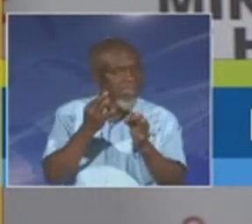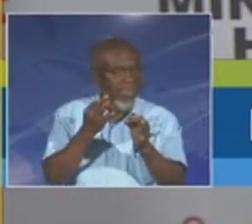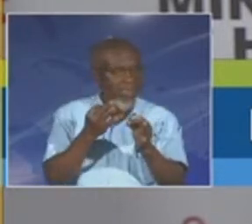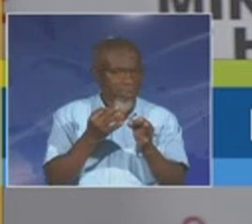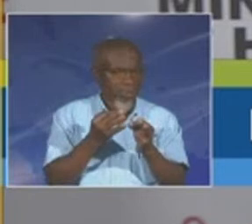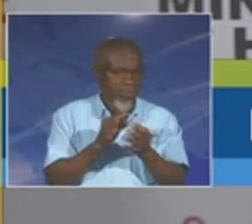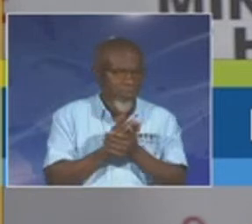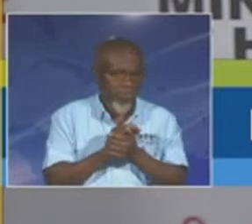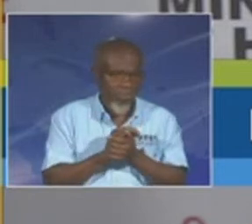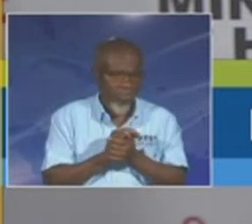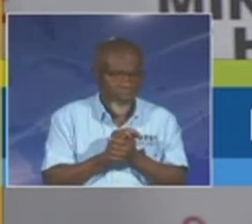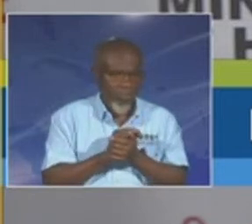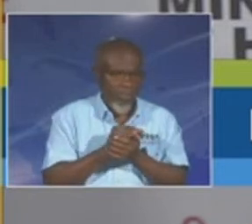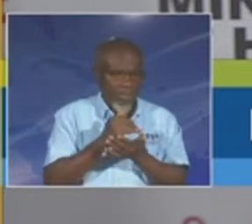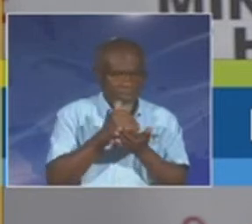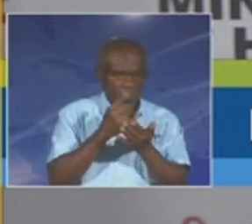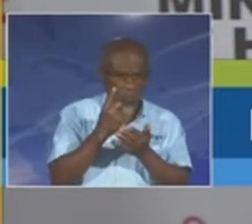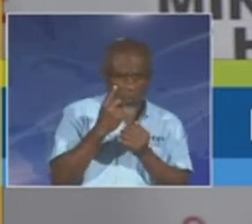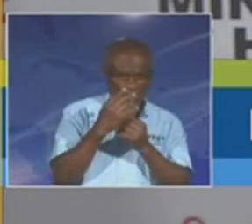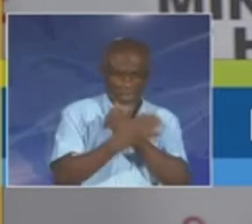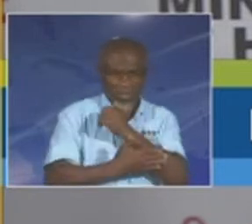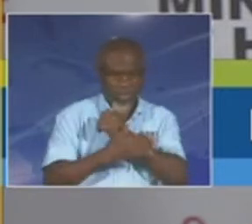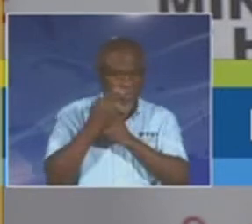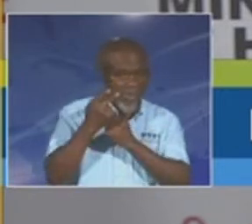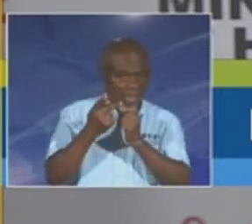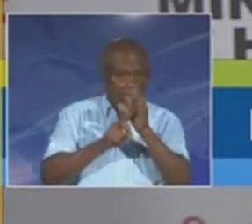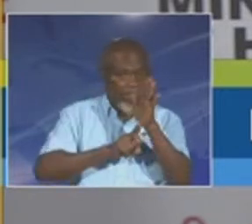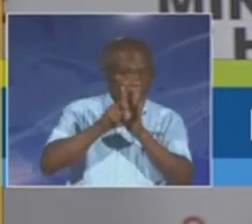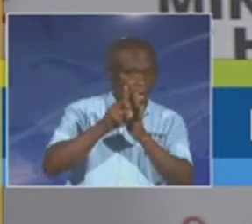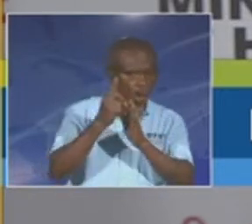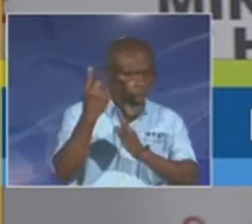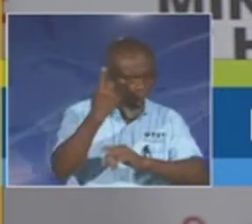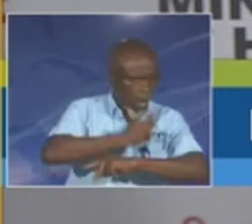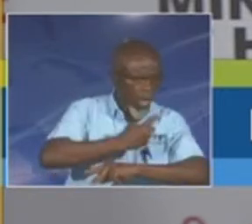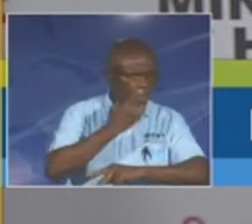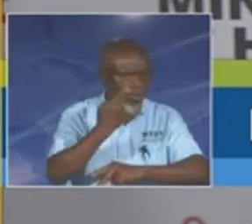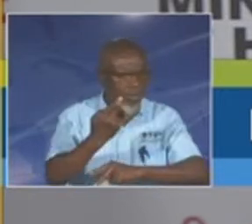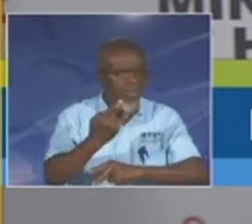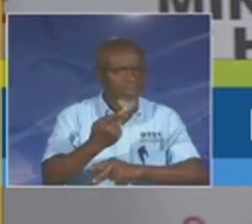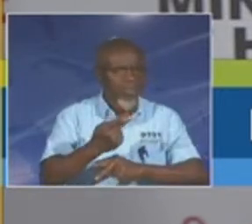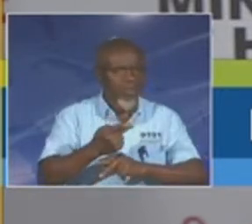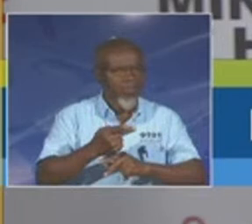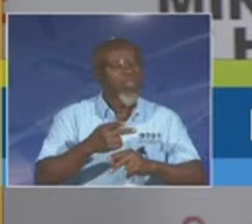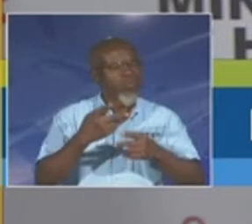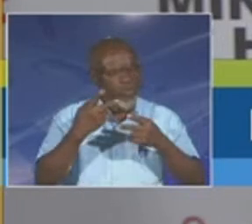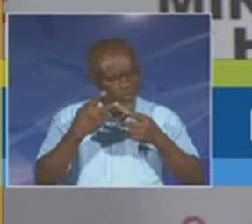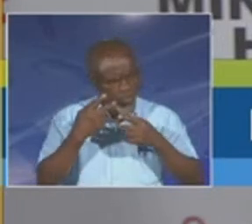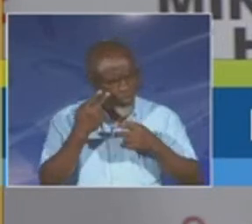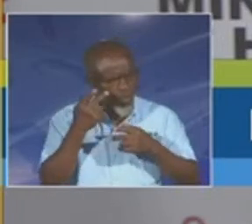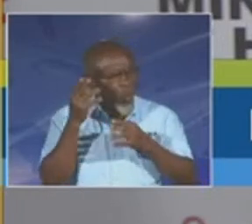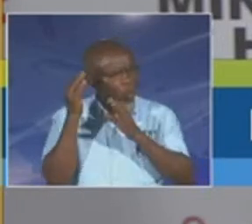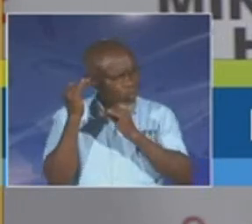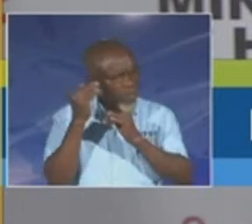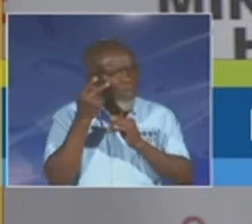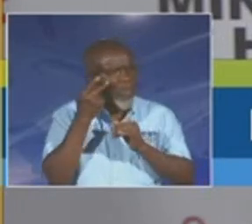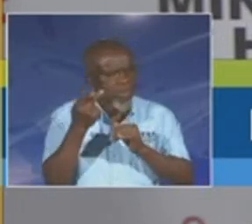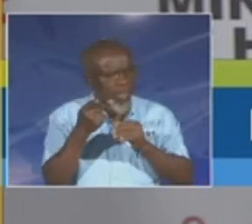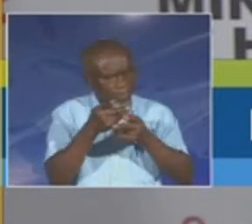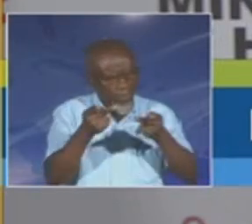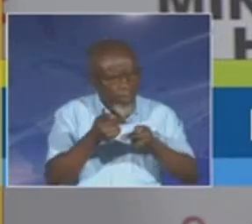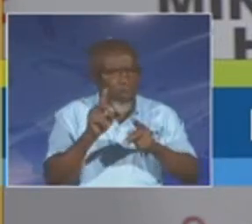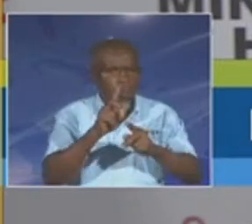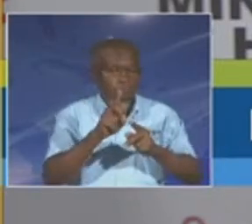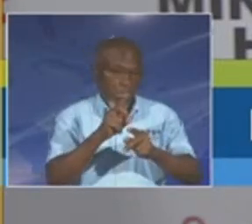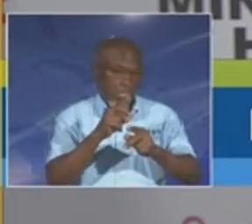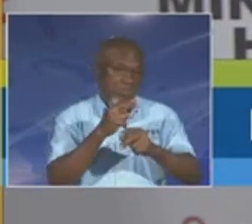one day. So we have to be cautious with our predictions, but we're looking at a place where our health systems are not under threat, and we